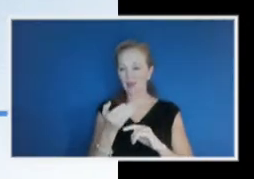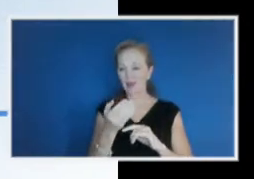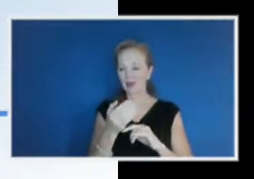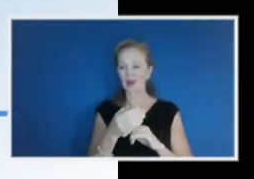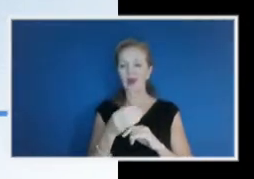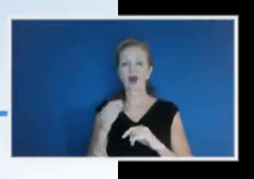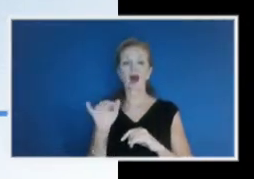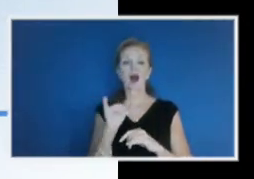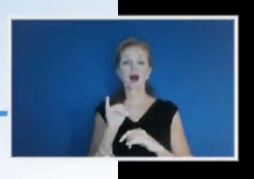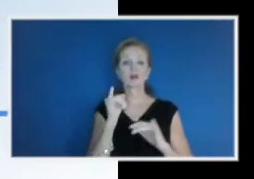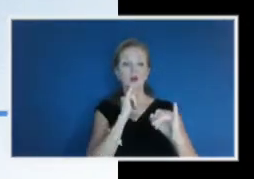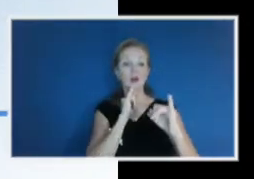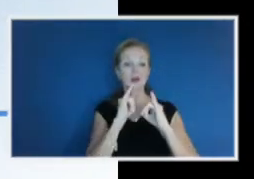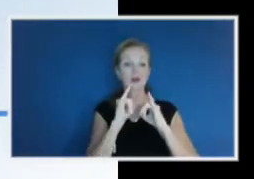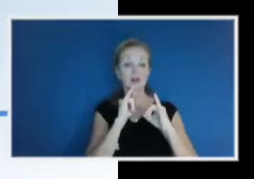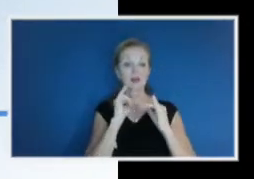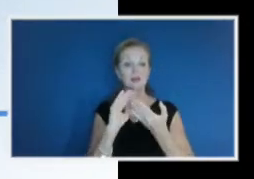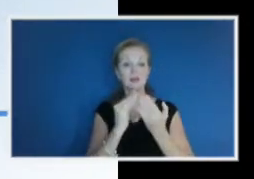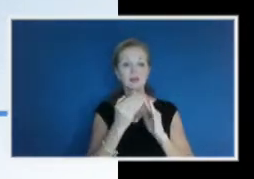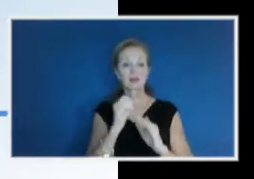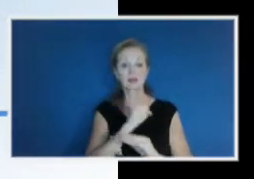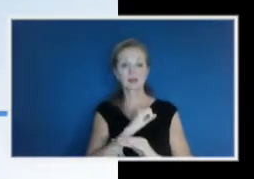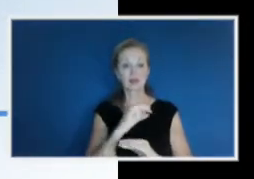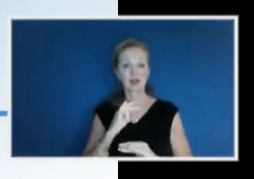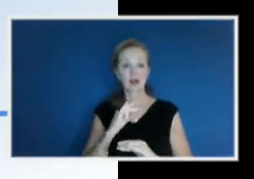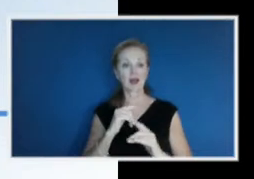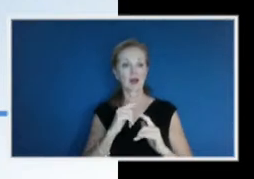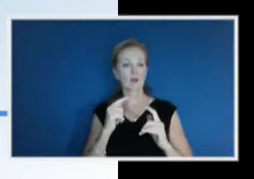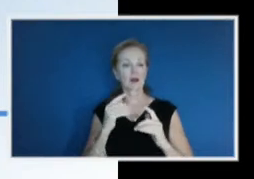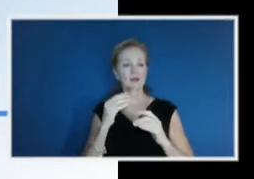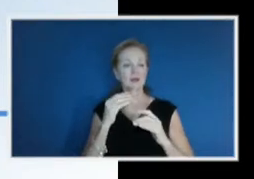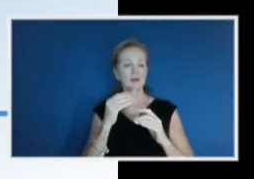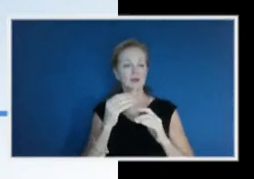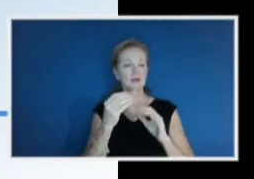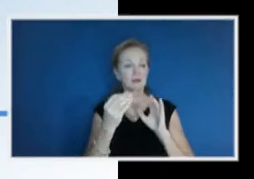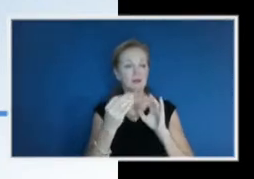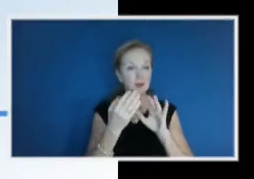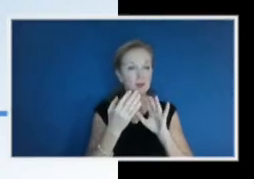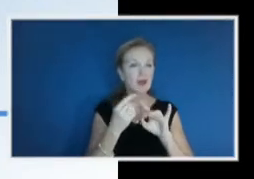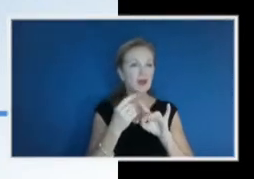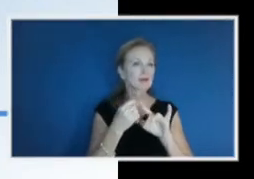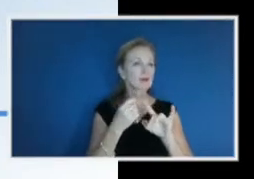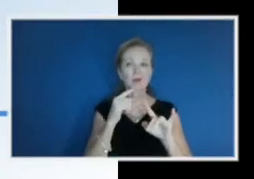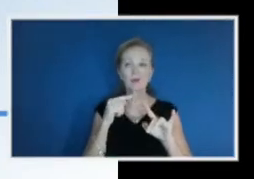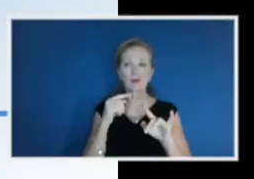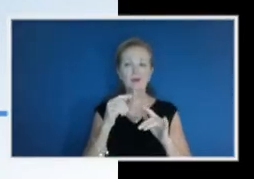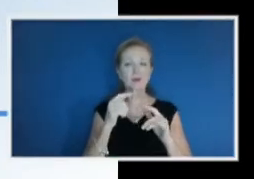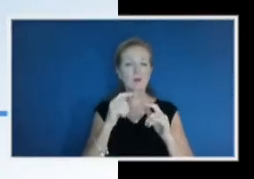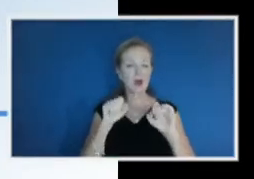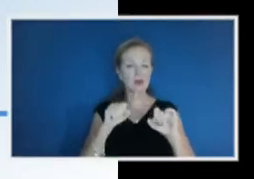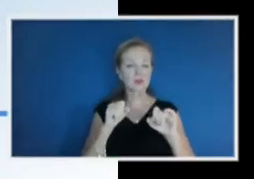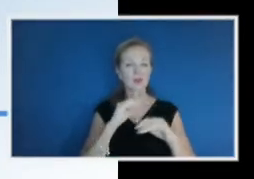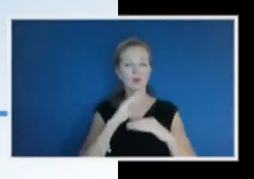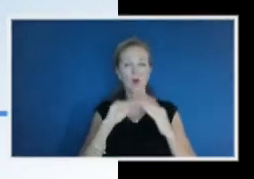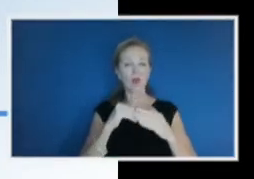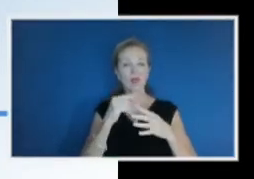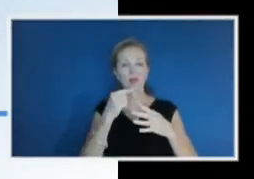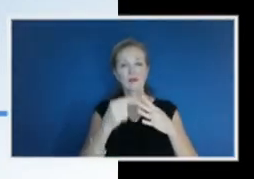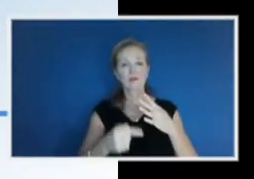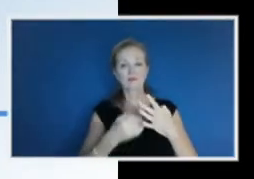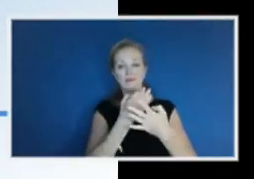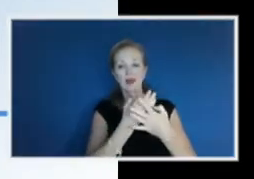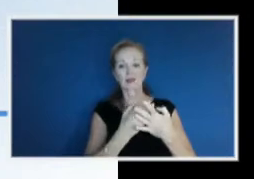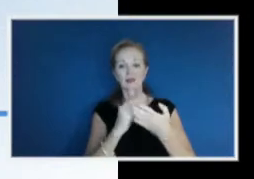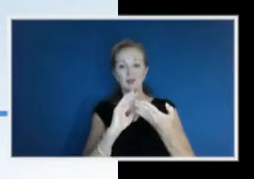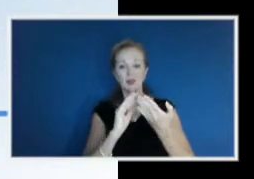also interviewed city staff to get as much input as we possibly can from all the factors in the community.